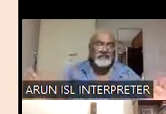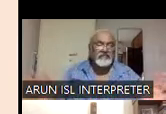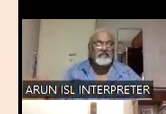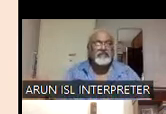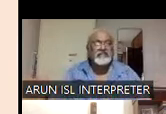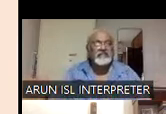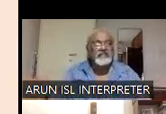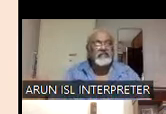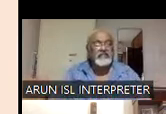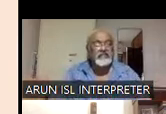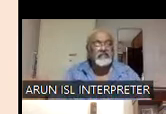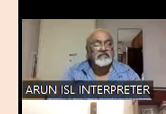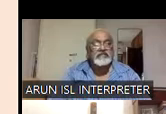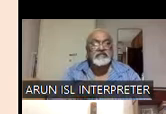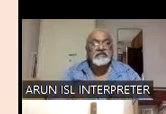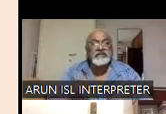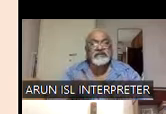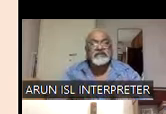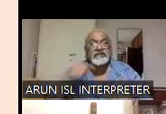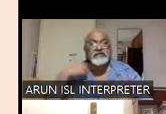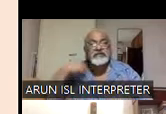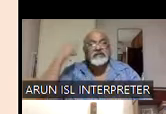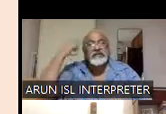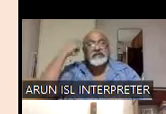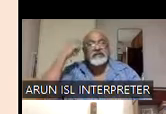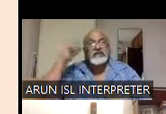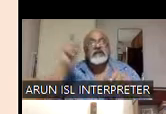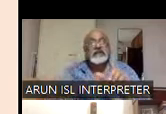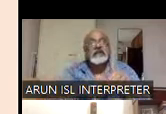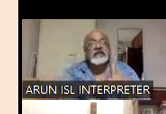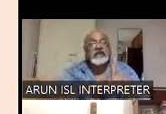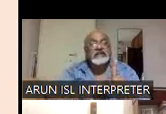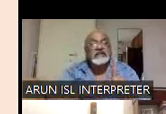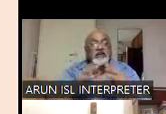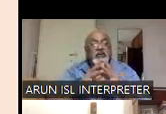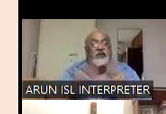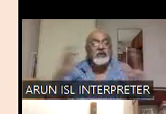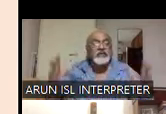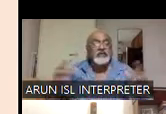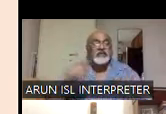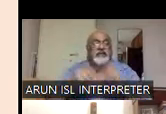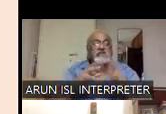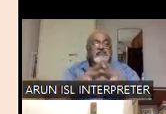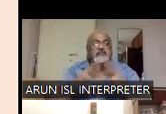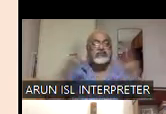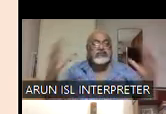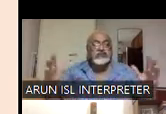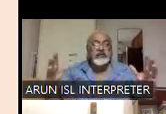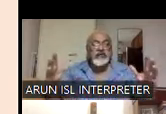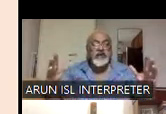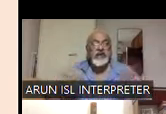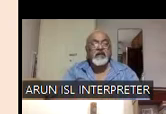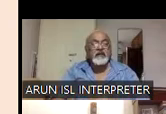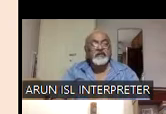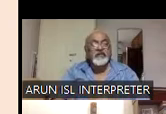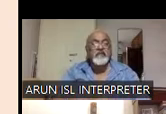So if we consider even a decadal growth of 10 years, there is a decadal growth of population. It can never be the same old